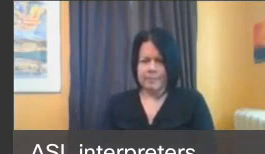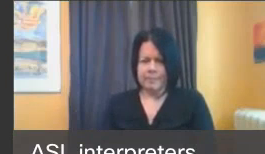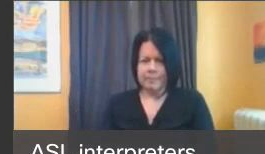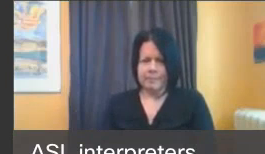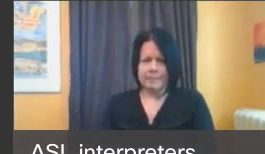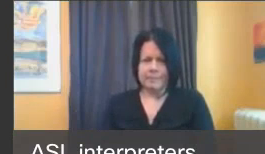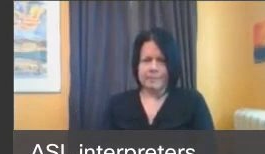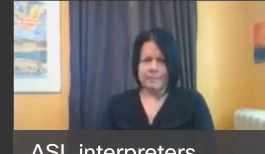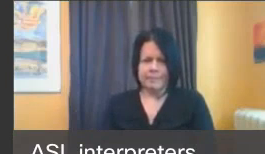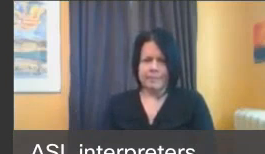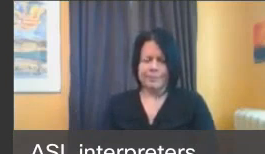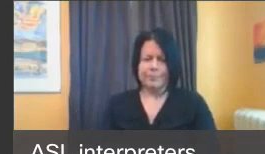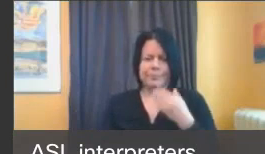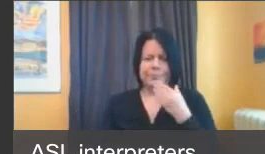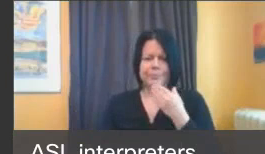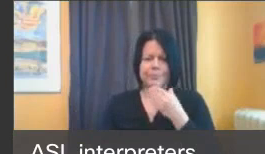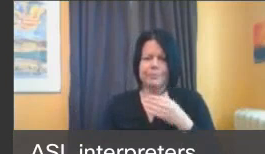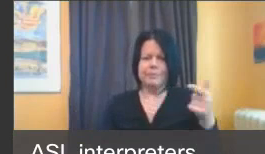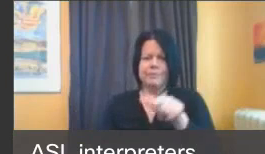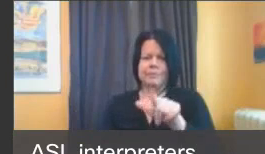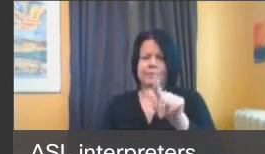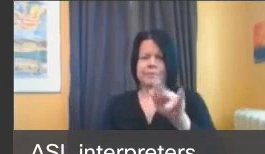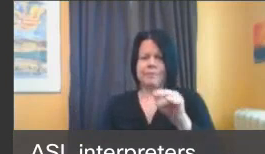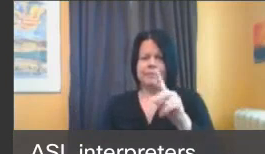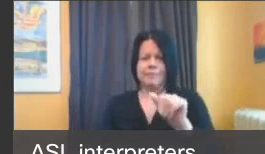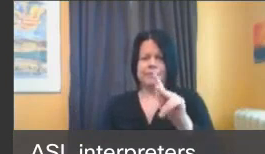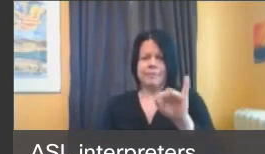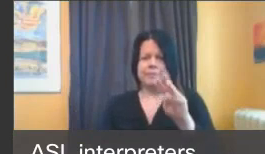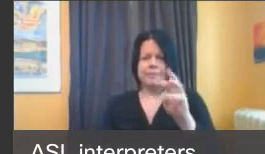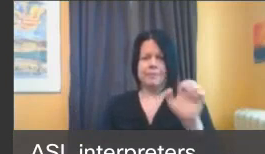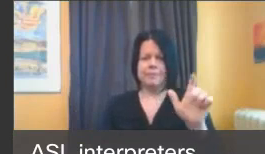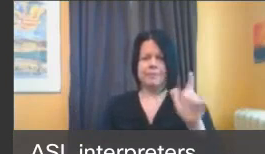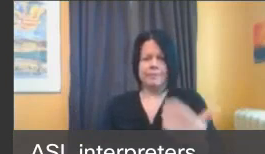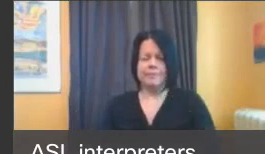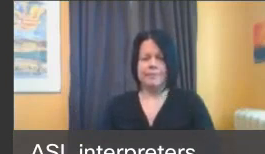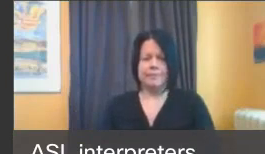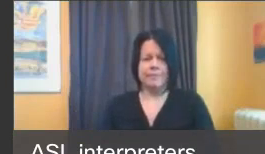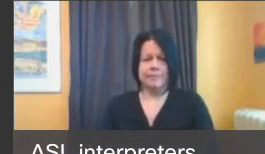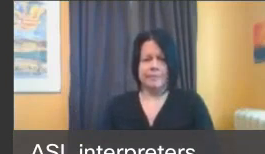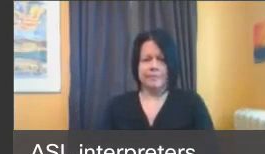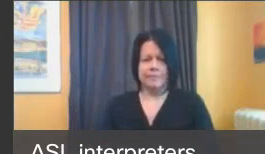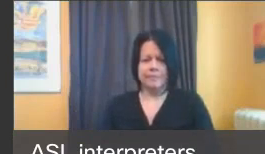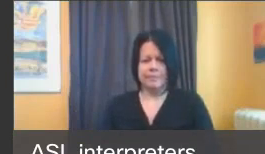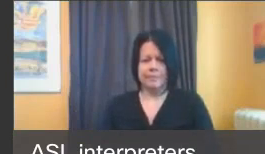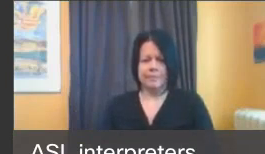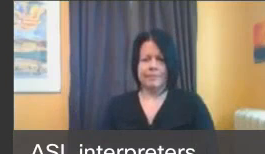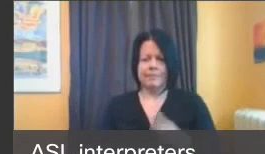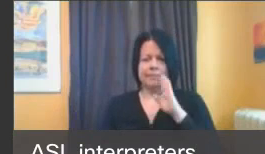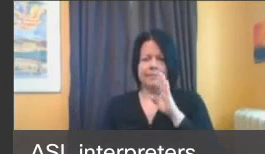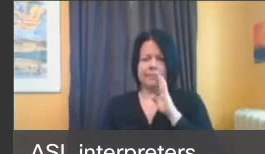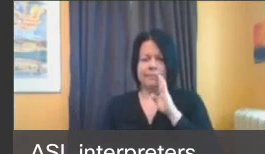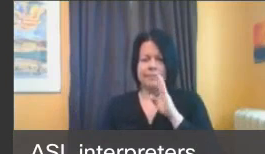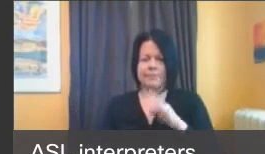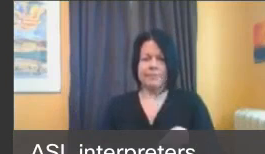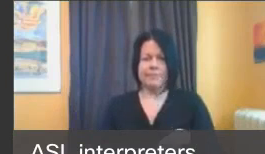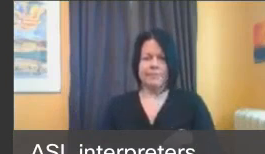Okay, thank you. We'll move next to Linda Kidwell. Ms. Kidwell, please go ahead. Hi there.